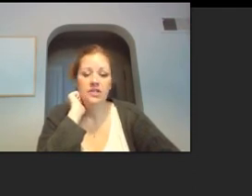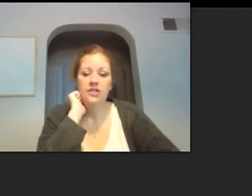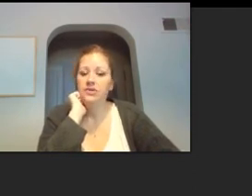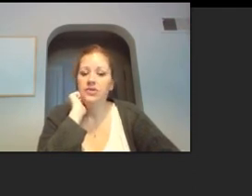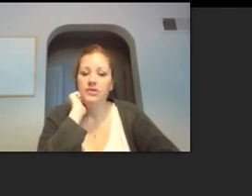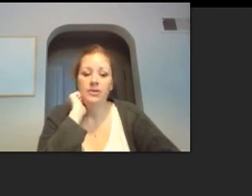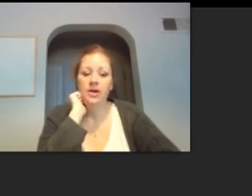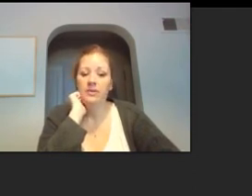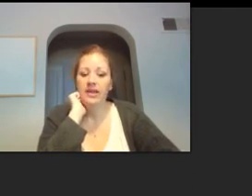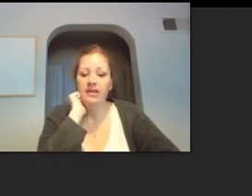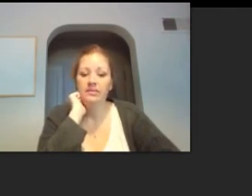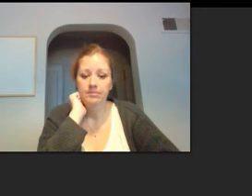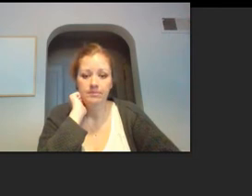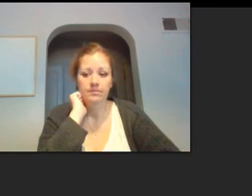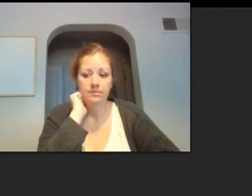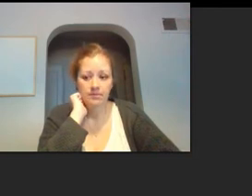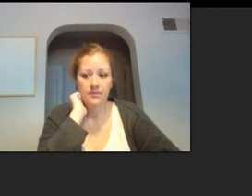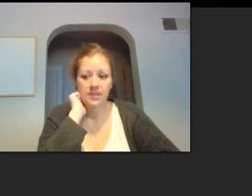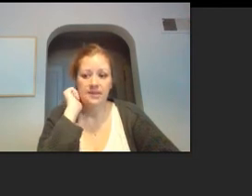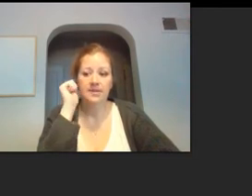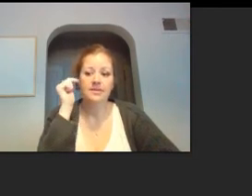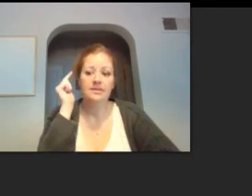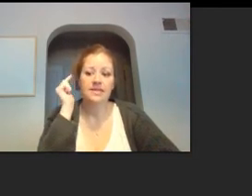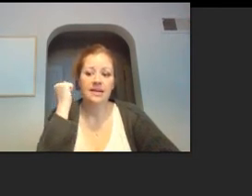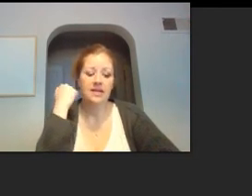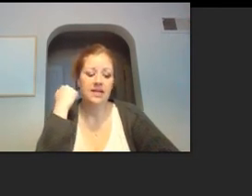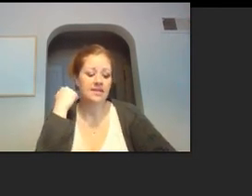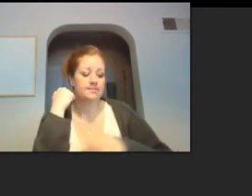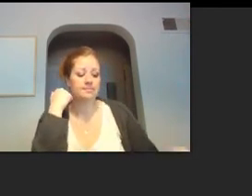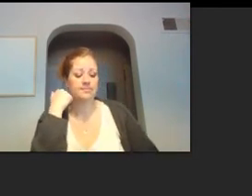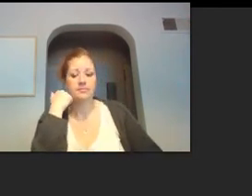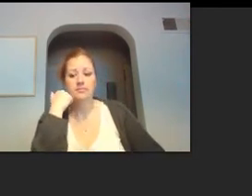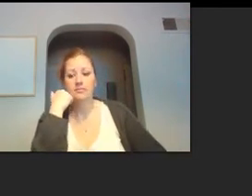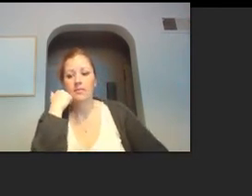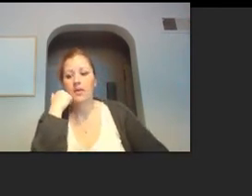always get to choose who you're working with. Sometimes Miss Amy does,